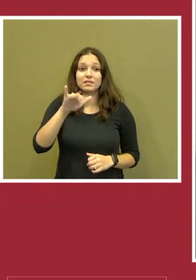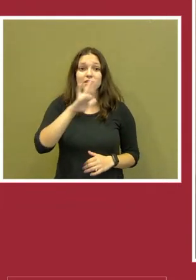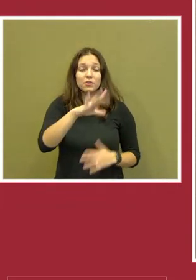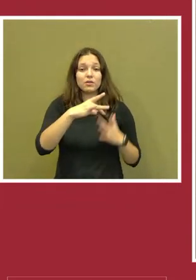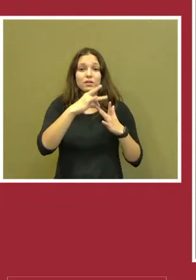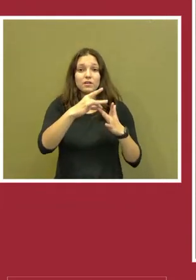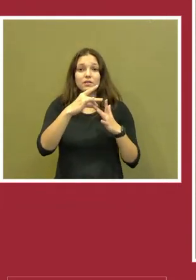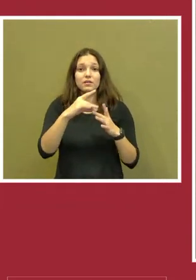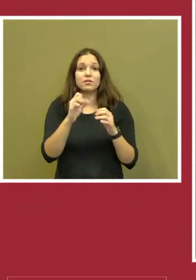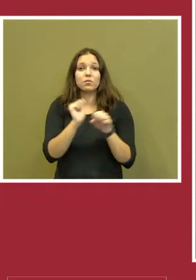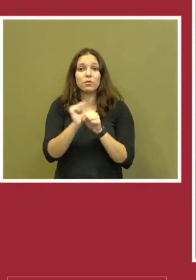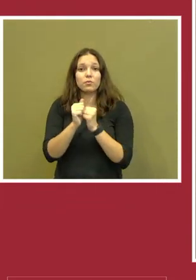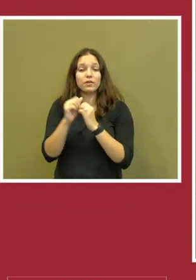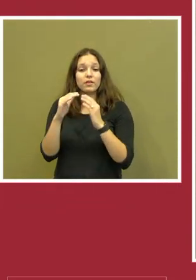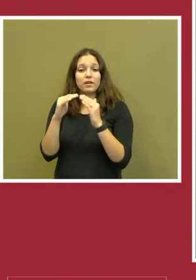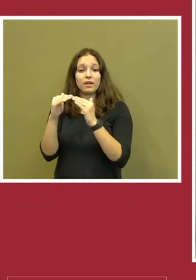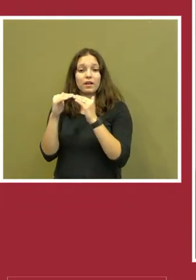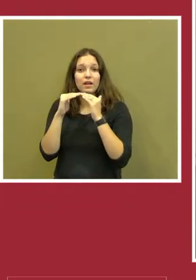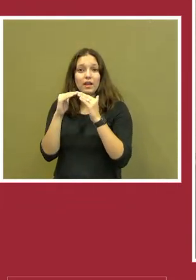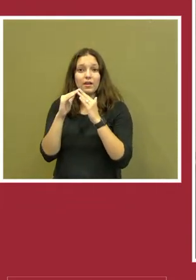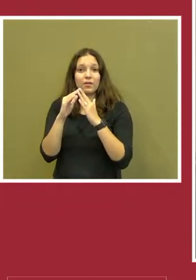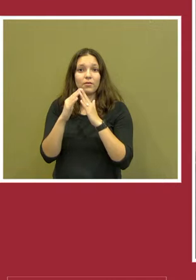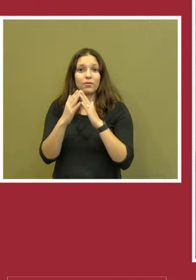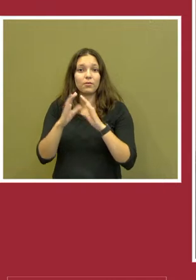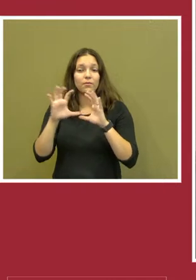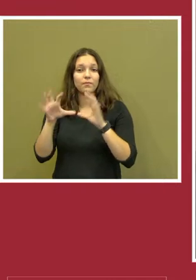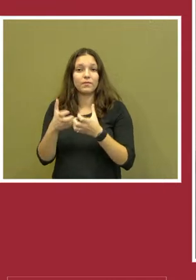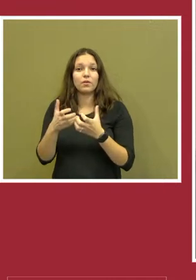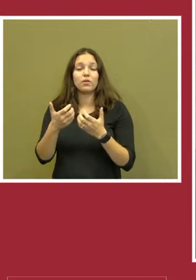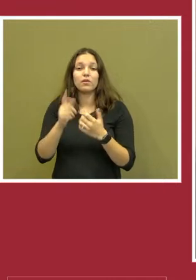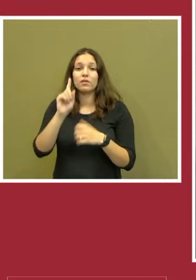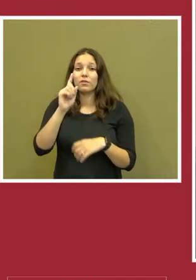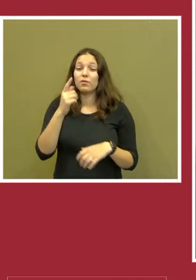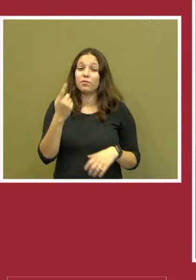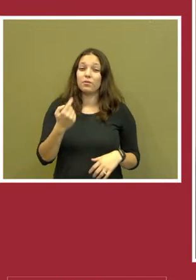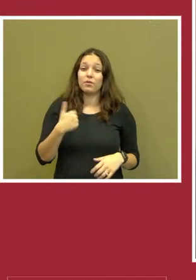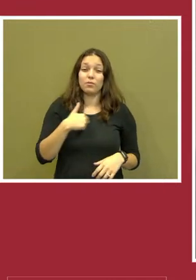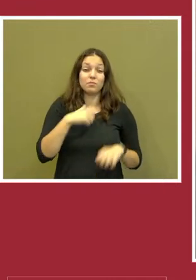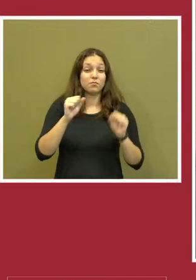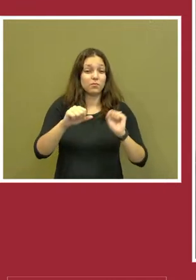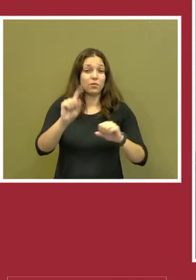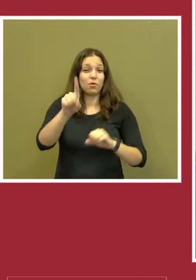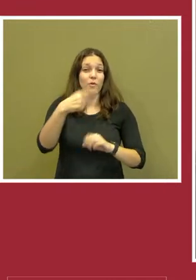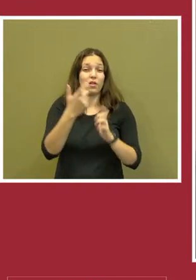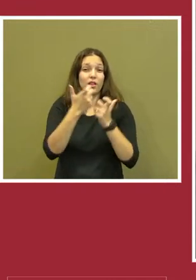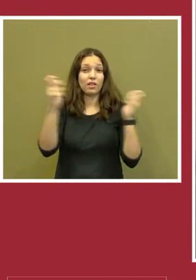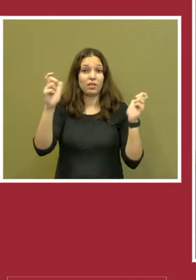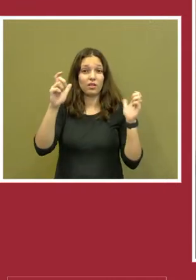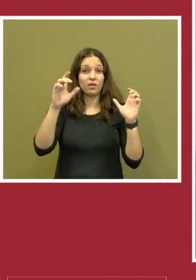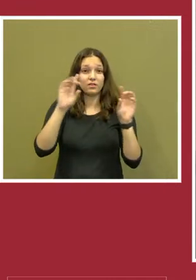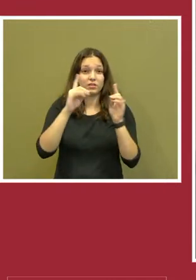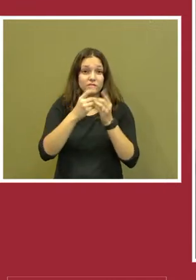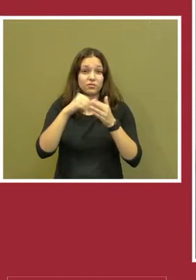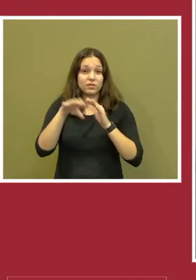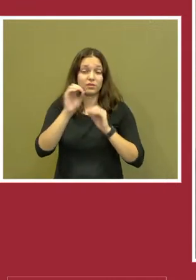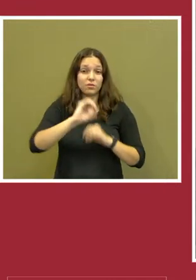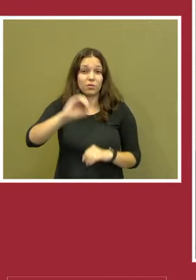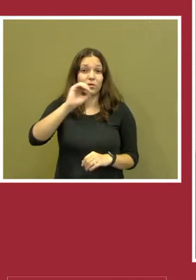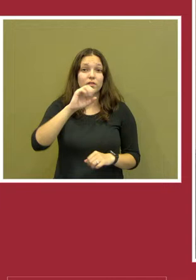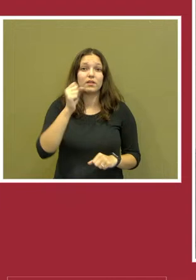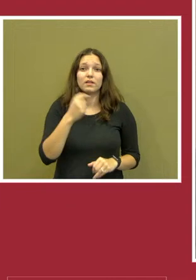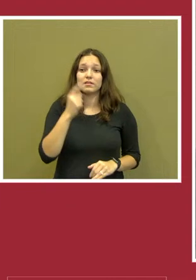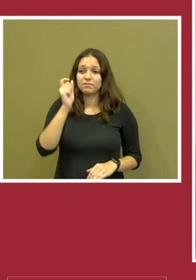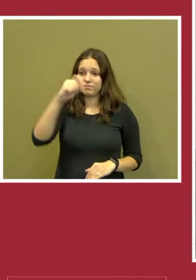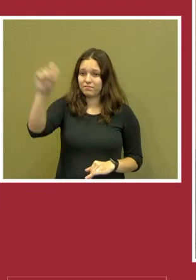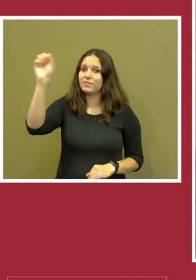Equity Coalition, we'll probably be the only large district in Oregon that will be able to check yes, that we were